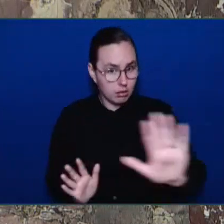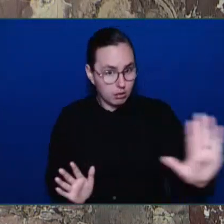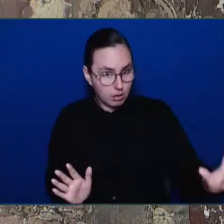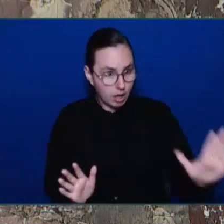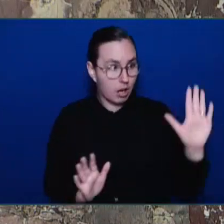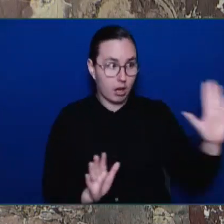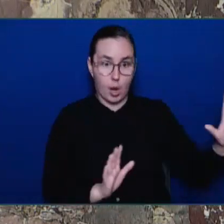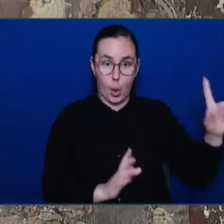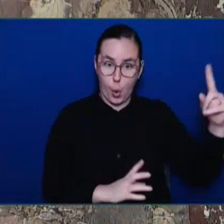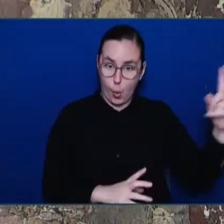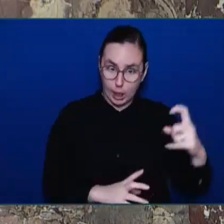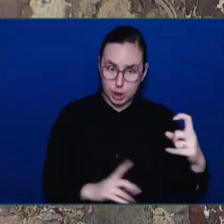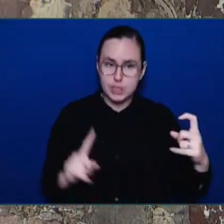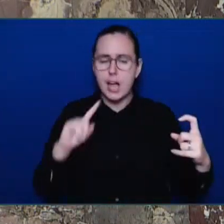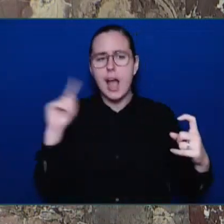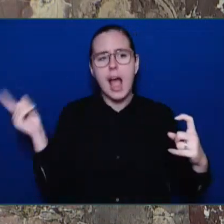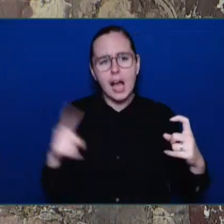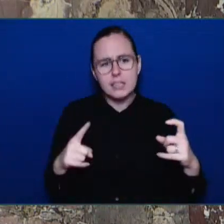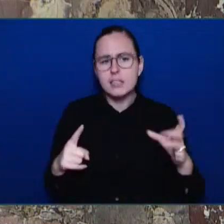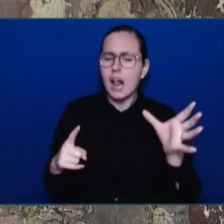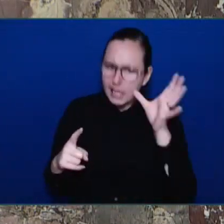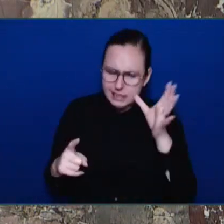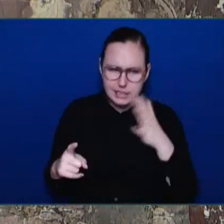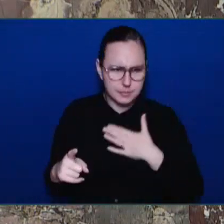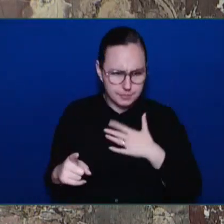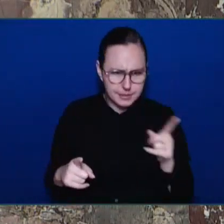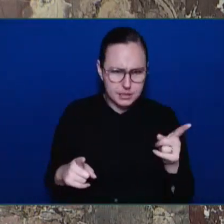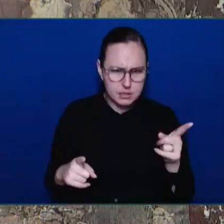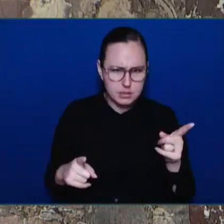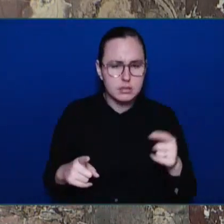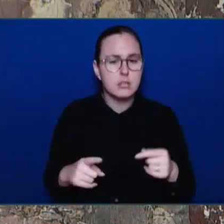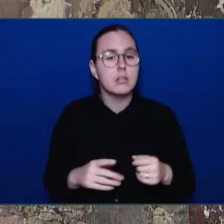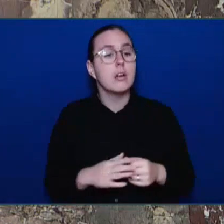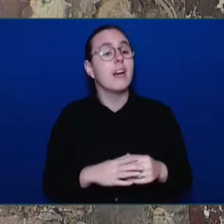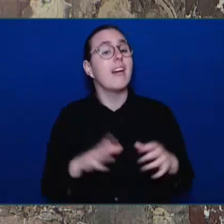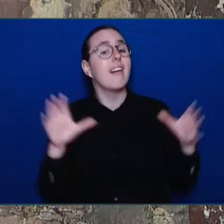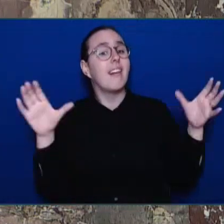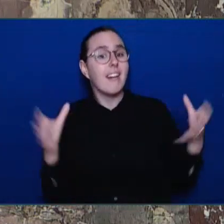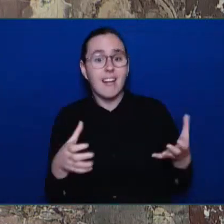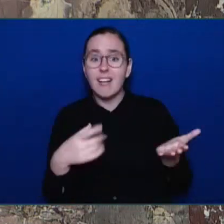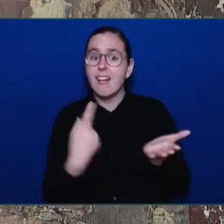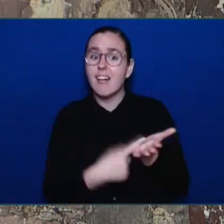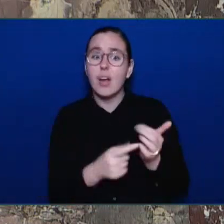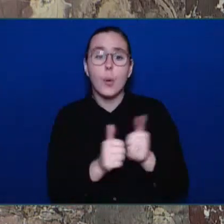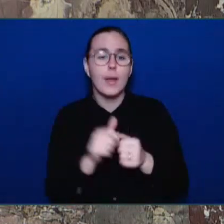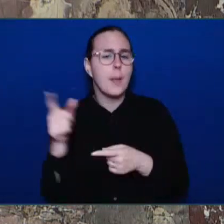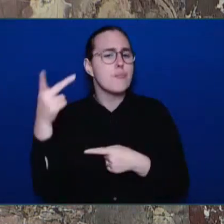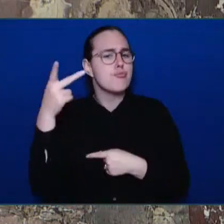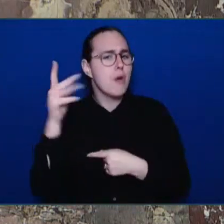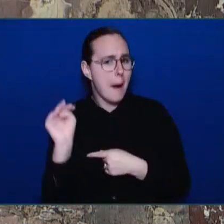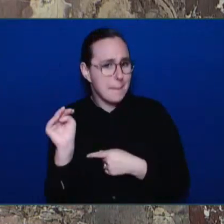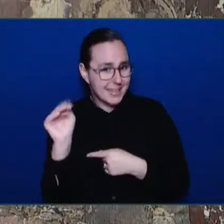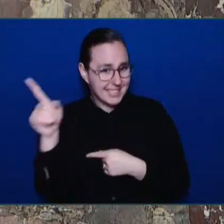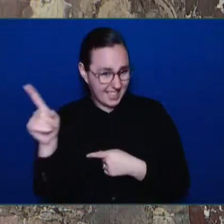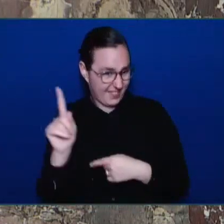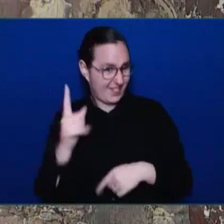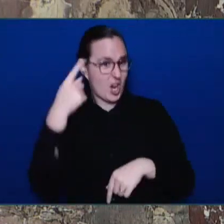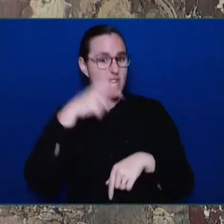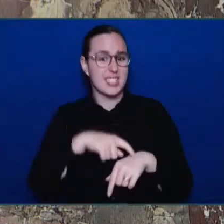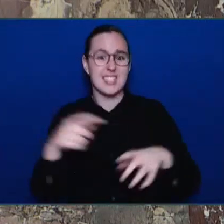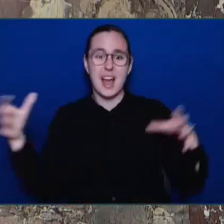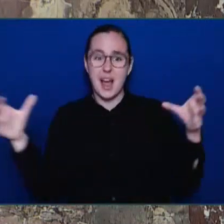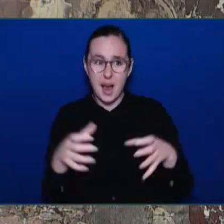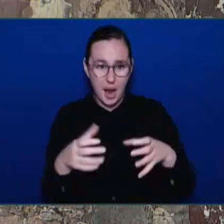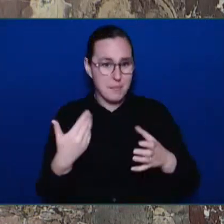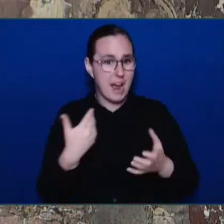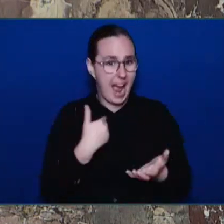my first conversation with Prime Minister Trudeau, I raised this issue with him. With the public safety minister, I raised this issue with him.